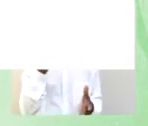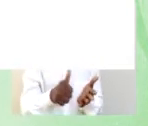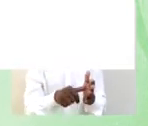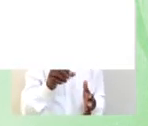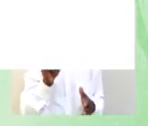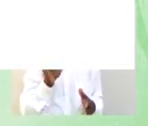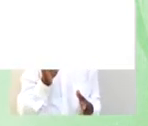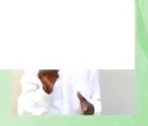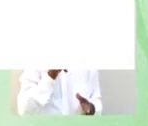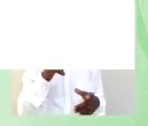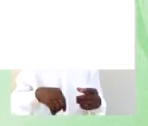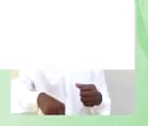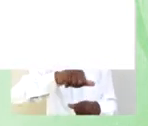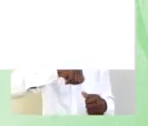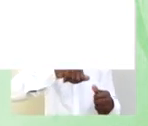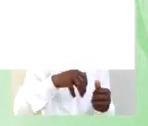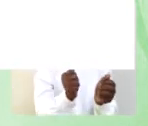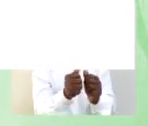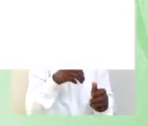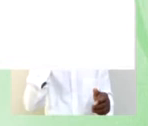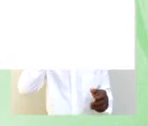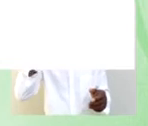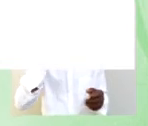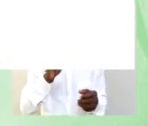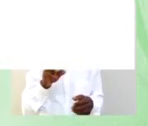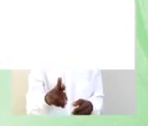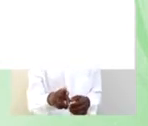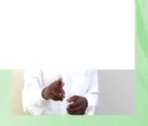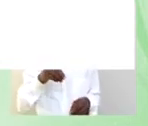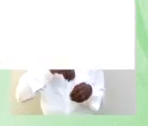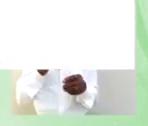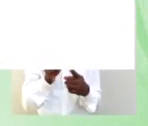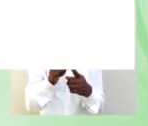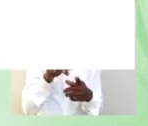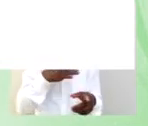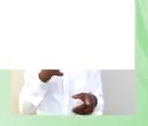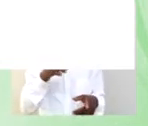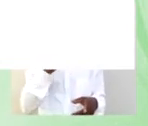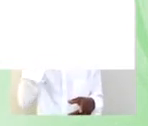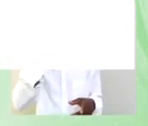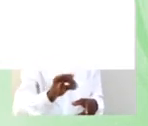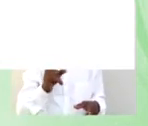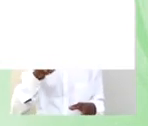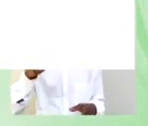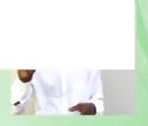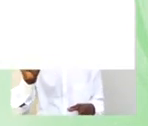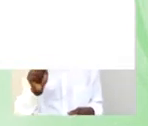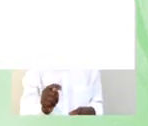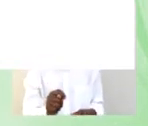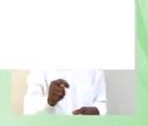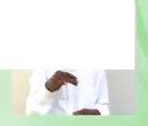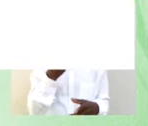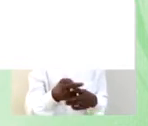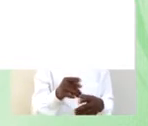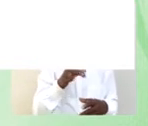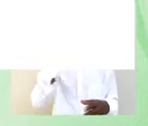which is commonly associated with sound O in words like hot, lost.